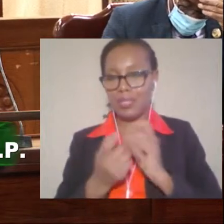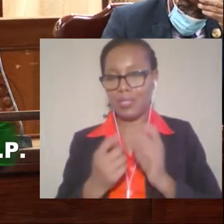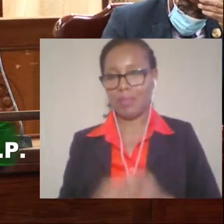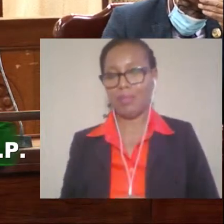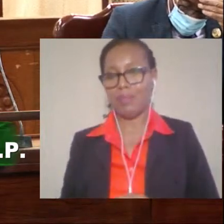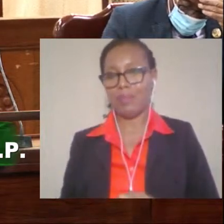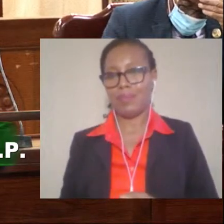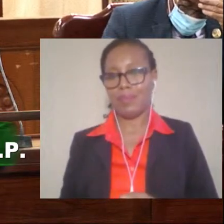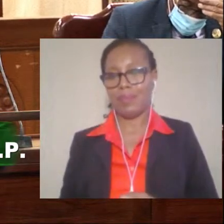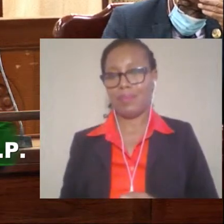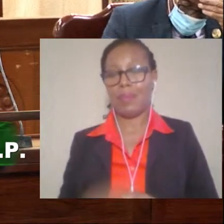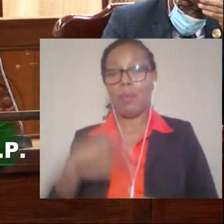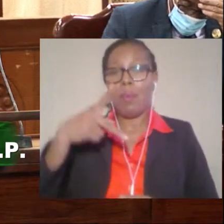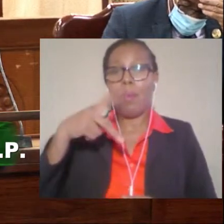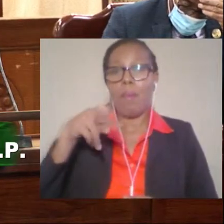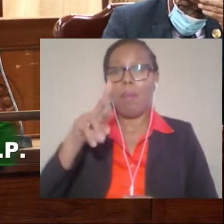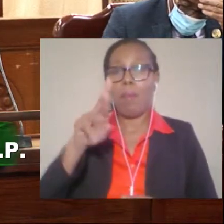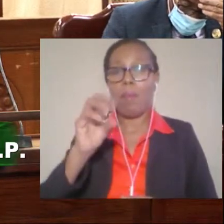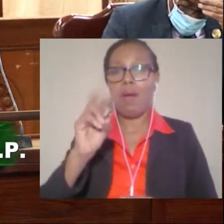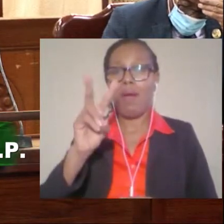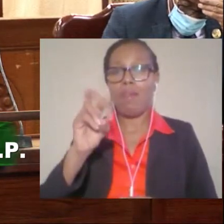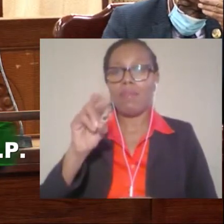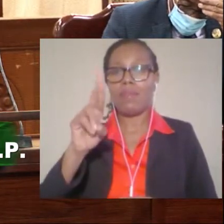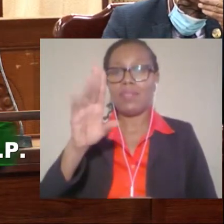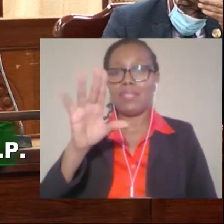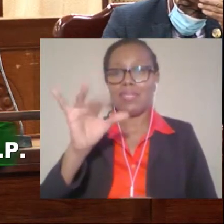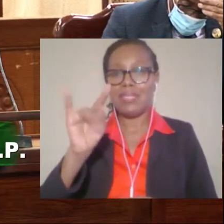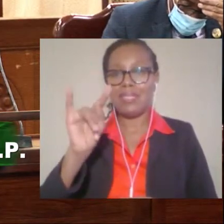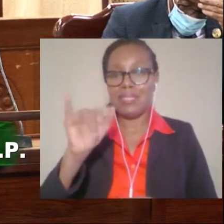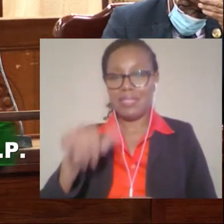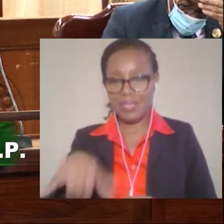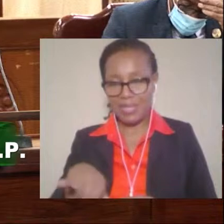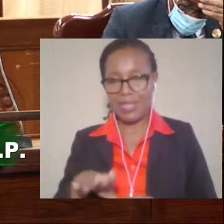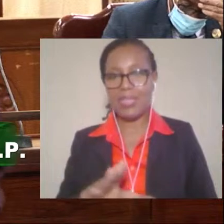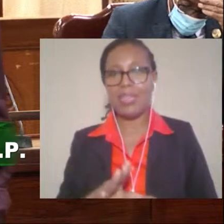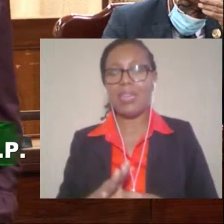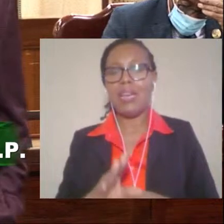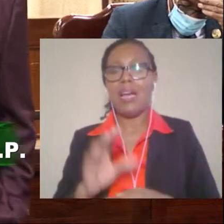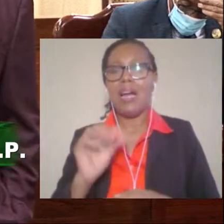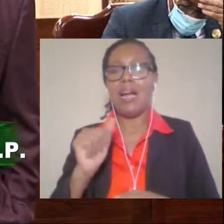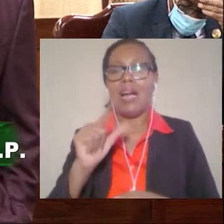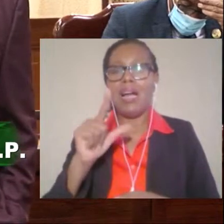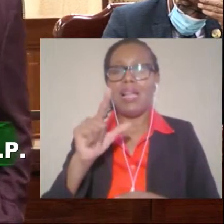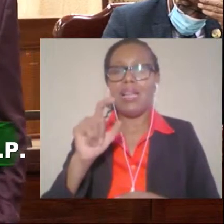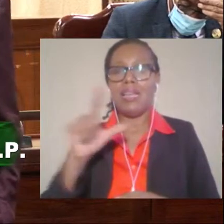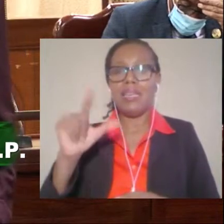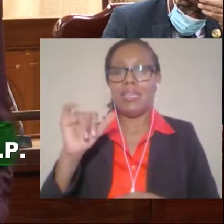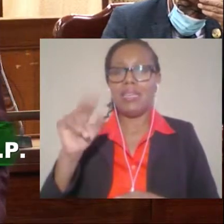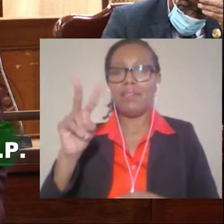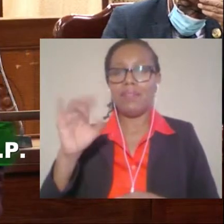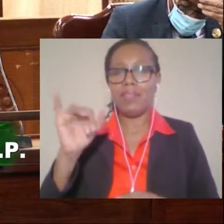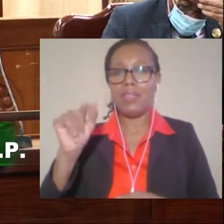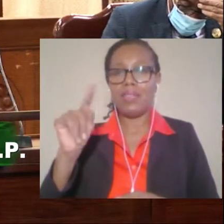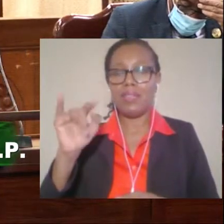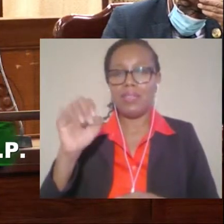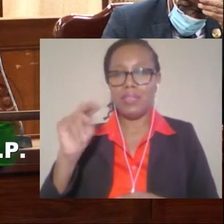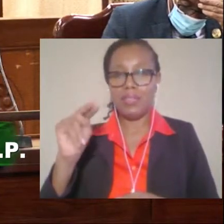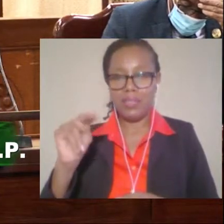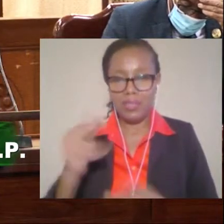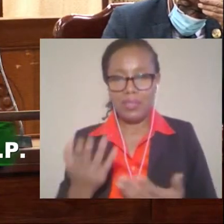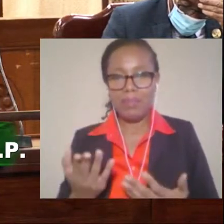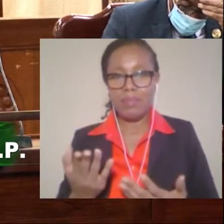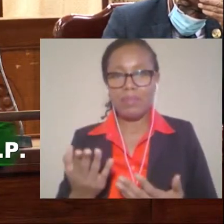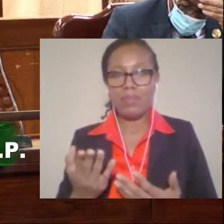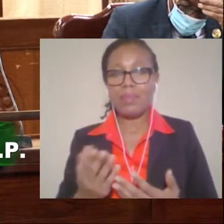helped with that. The work of the Urban Development Commission. The work of the Rural Development Commission. Some other entities